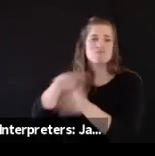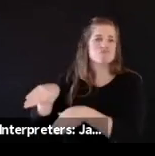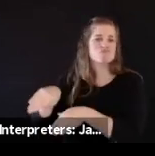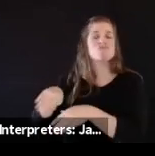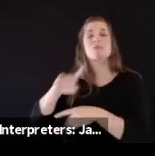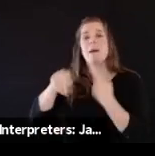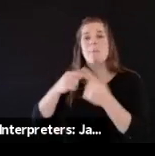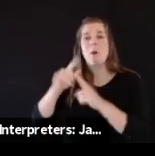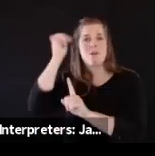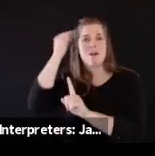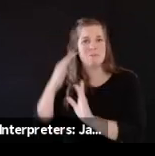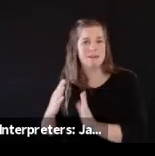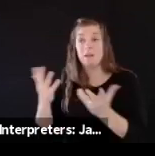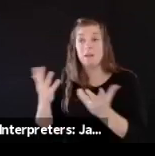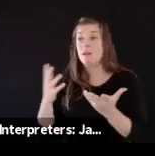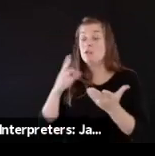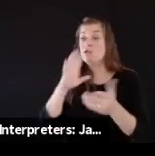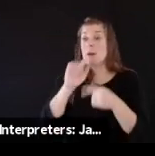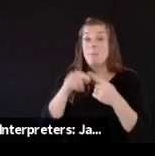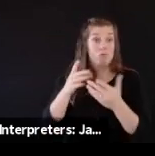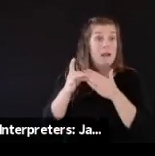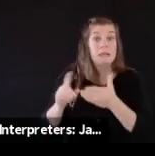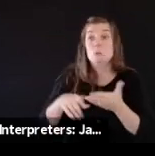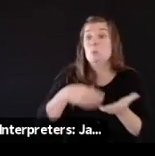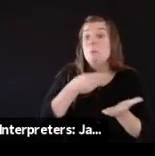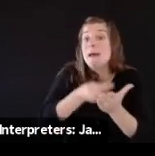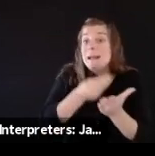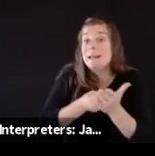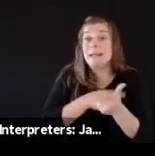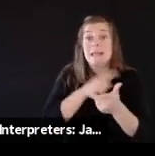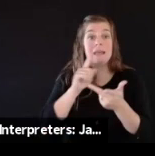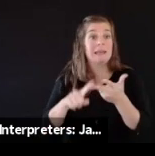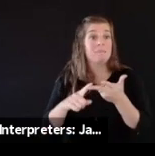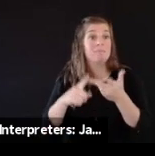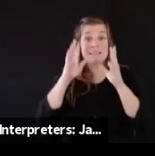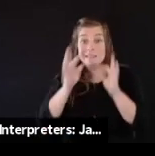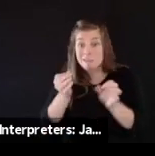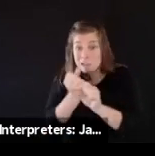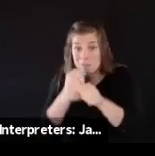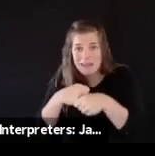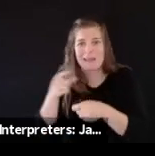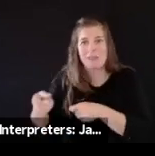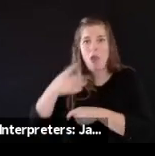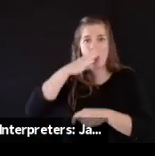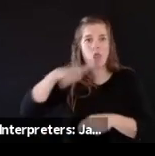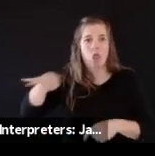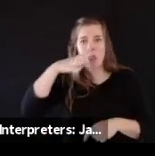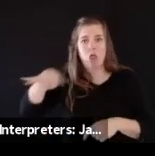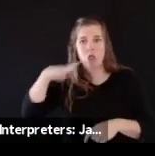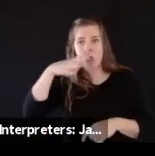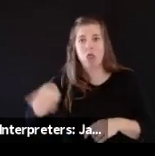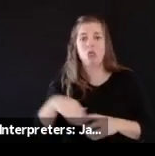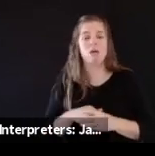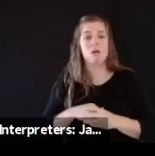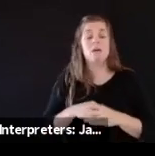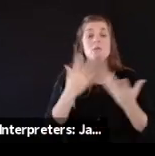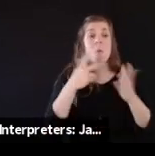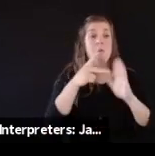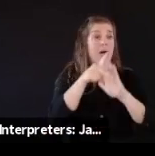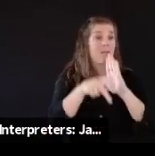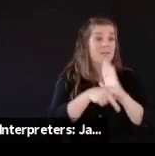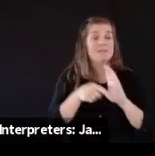its spending to policy making. The Ford Foundation also talks about how the country's institutions and policies